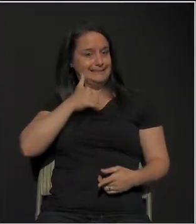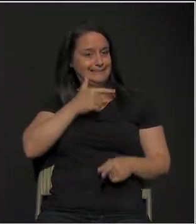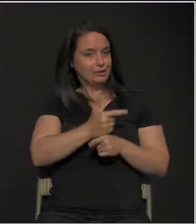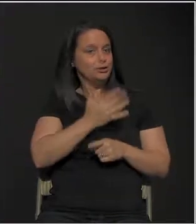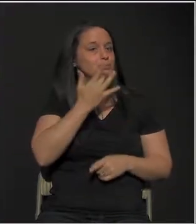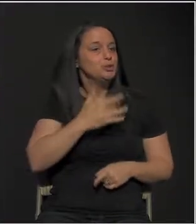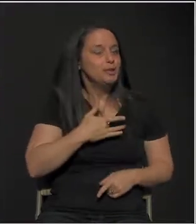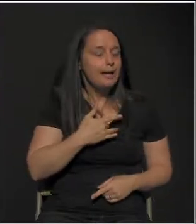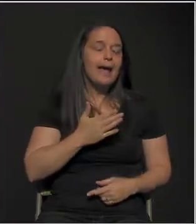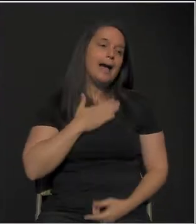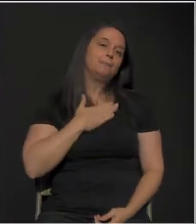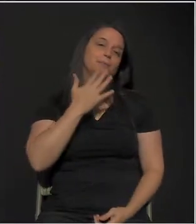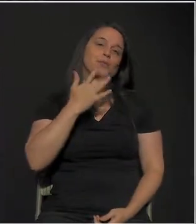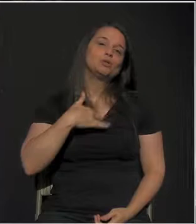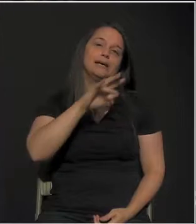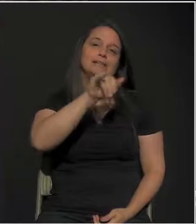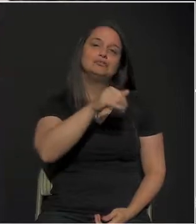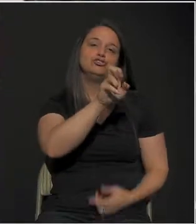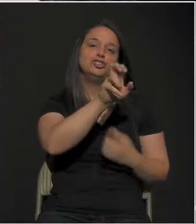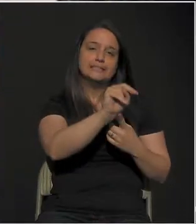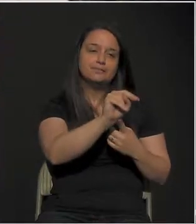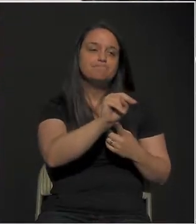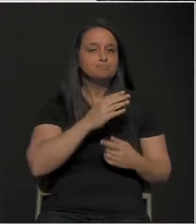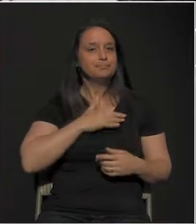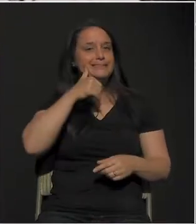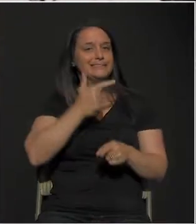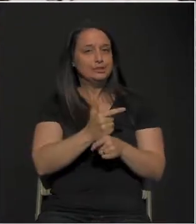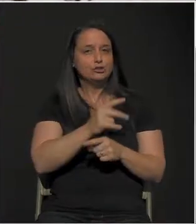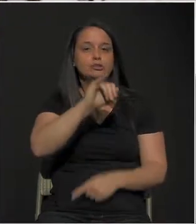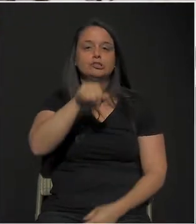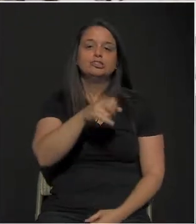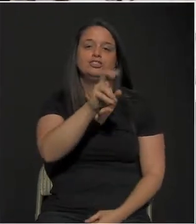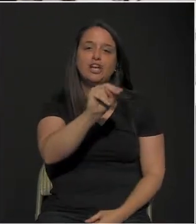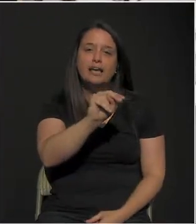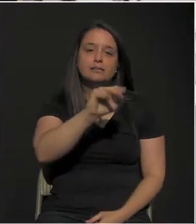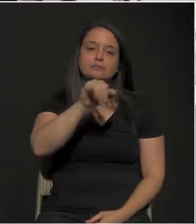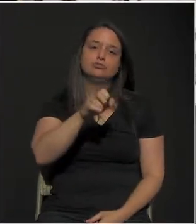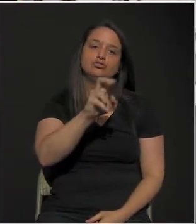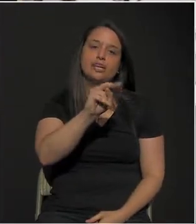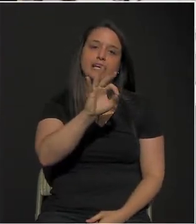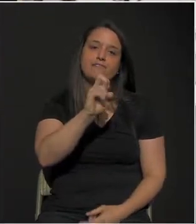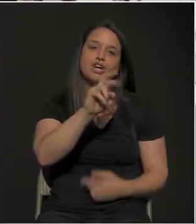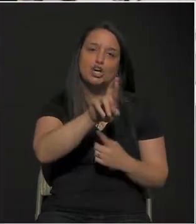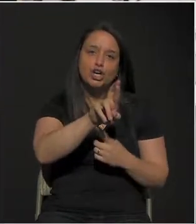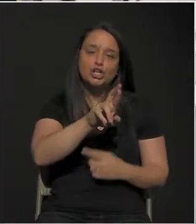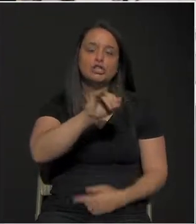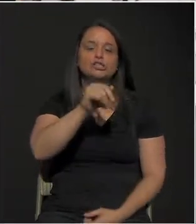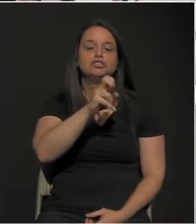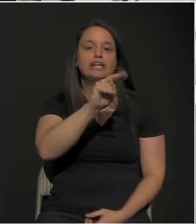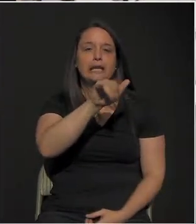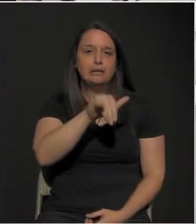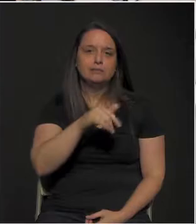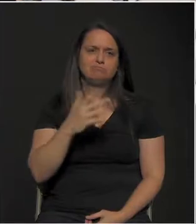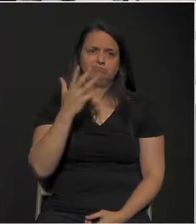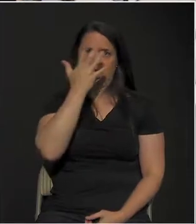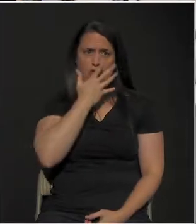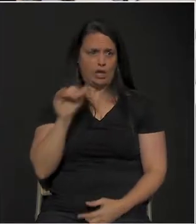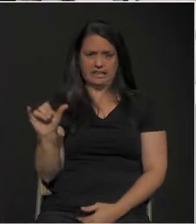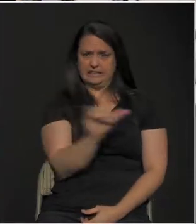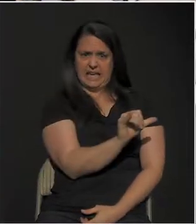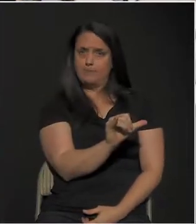Happy birthday, Jen. That's my sister's name, Jen, Jennifer, Jenny. We don't look anything like. She's blonde and